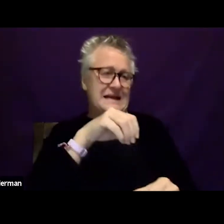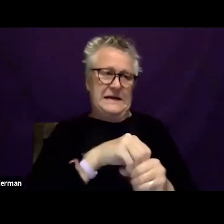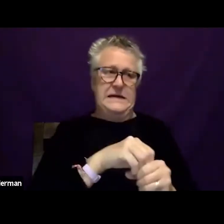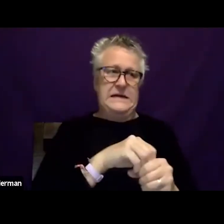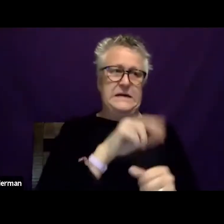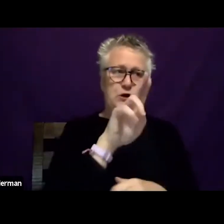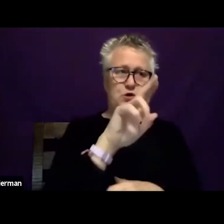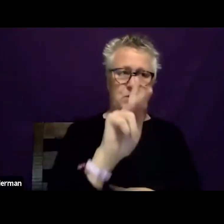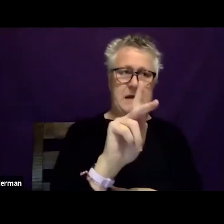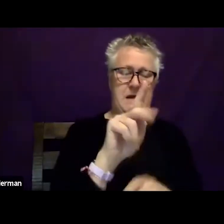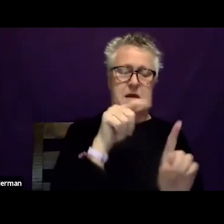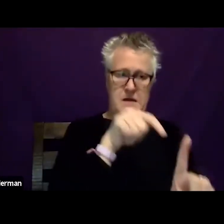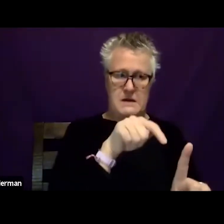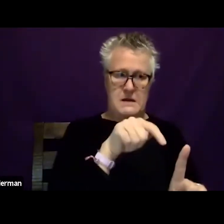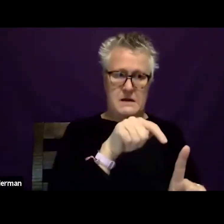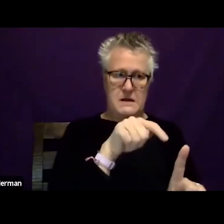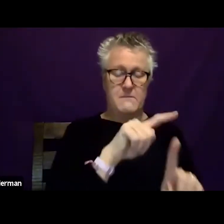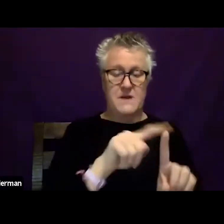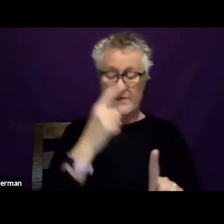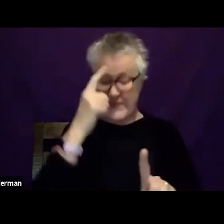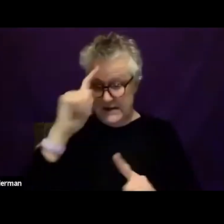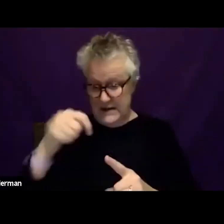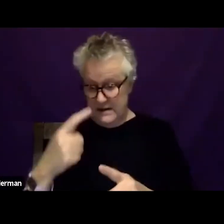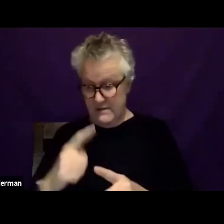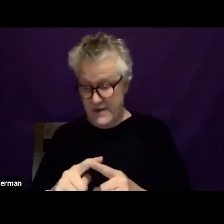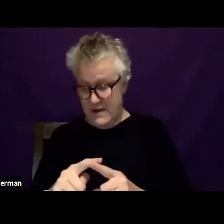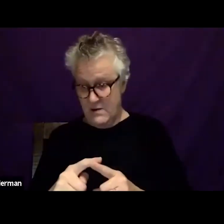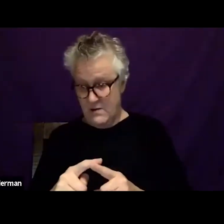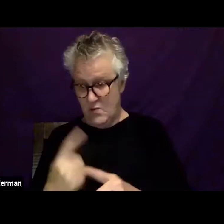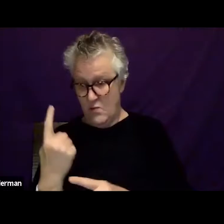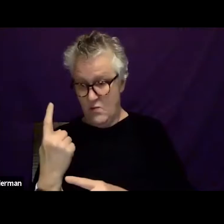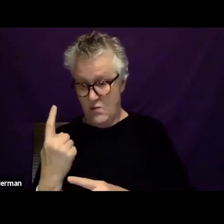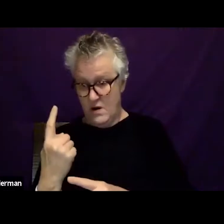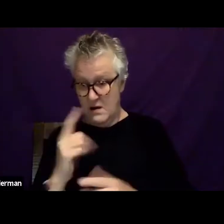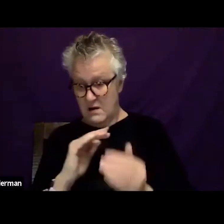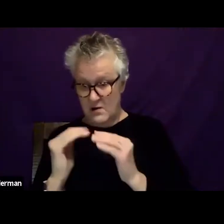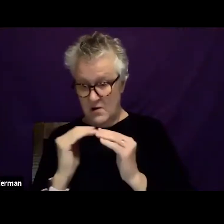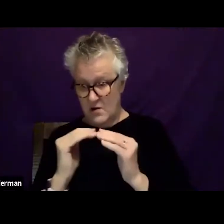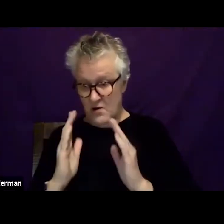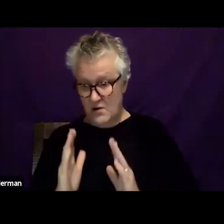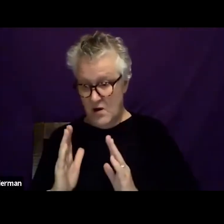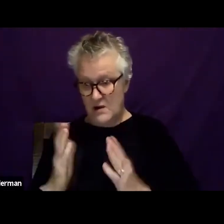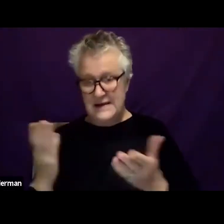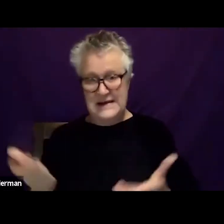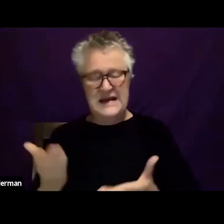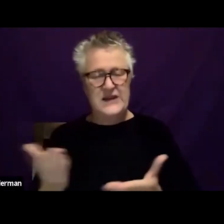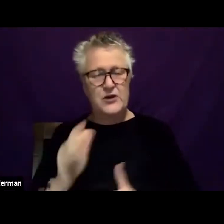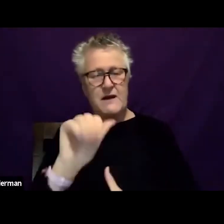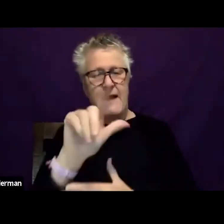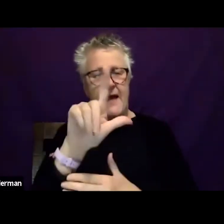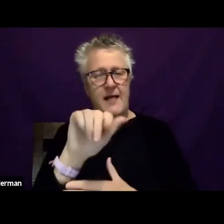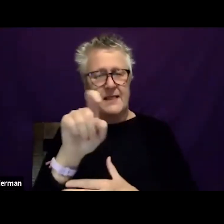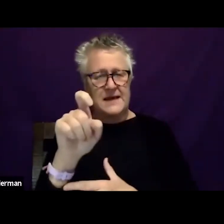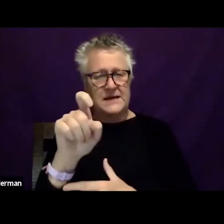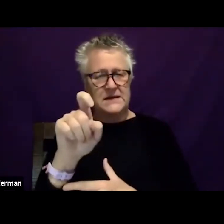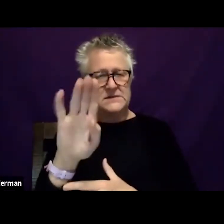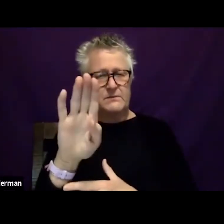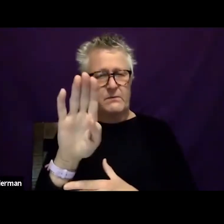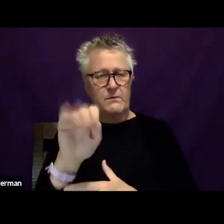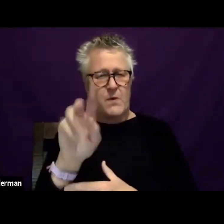thinking about a colleague here, Alex Bulmer, who was in theater, and the